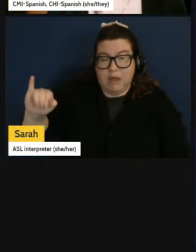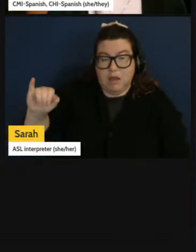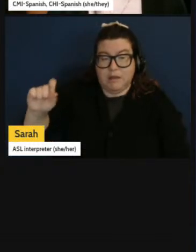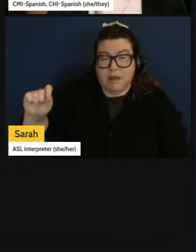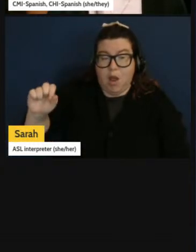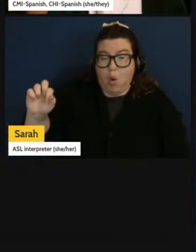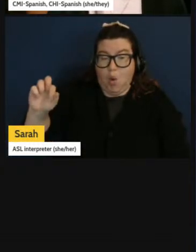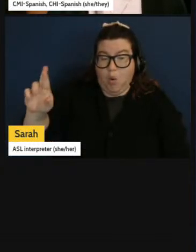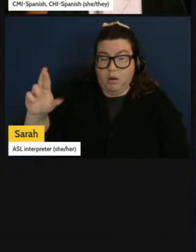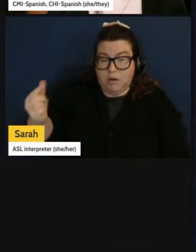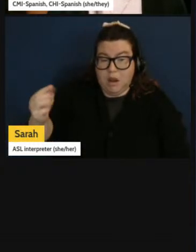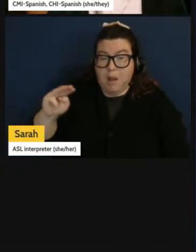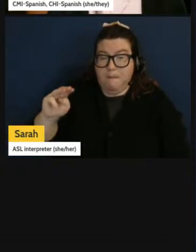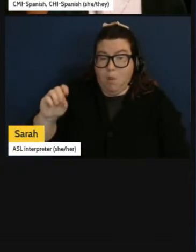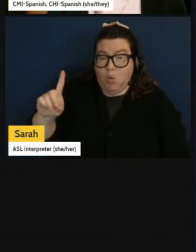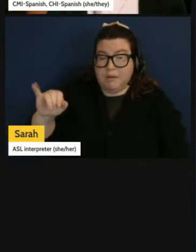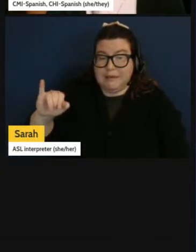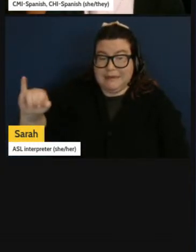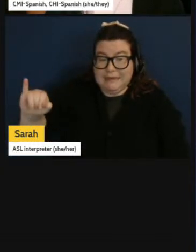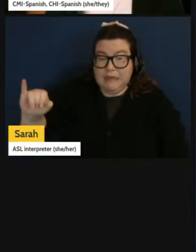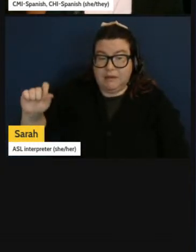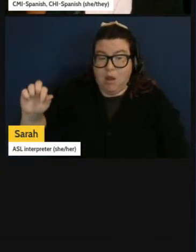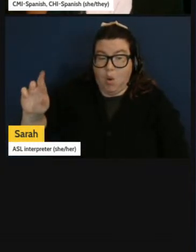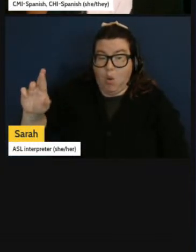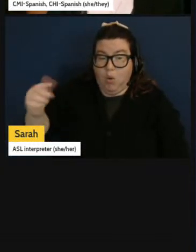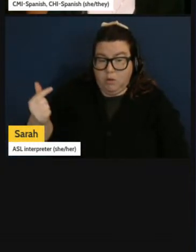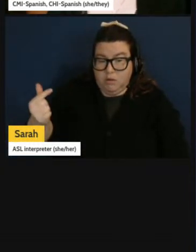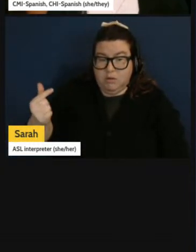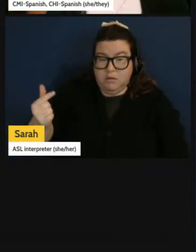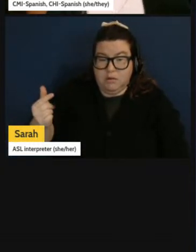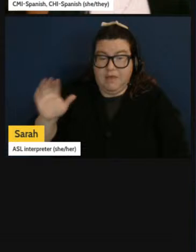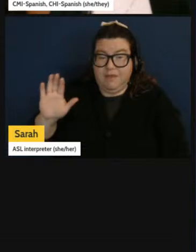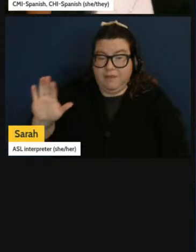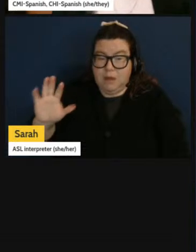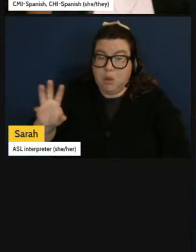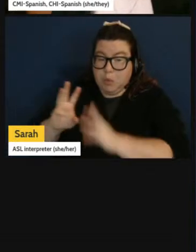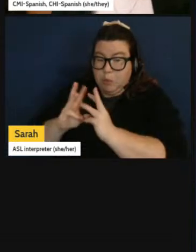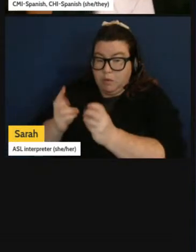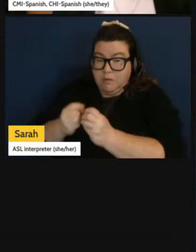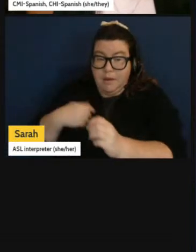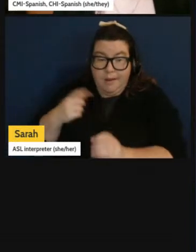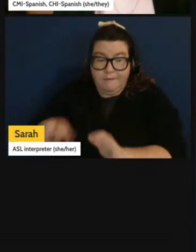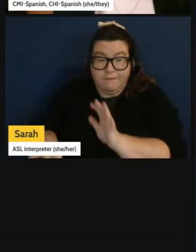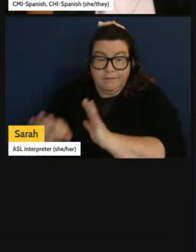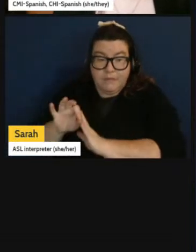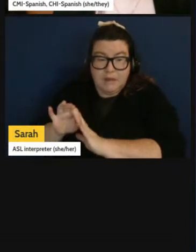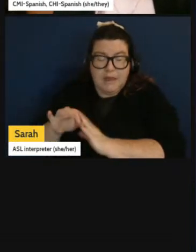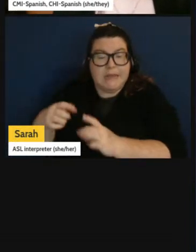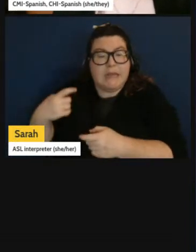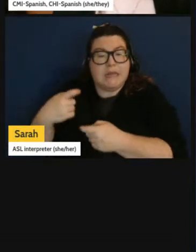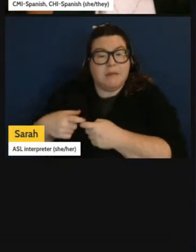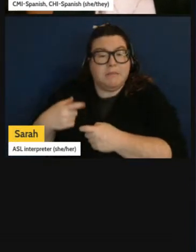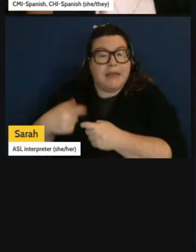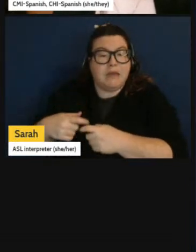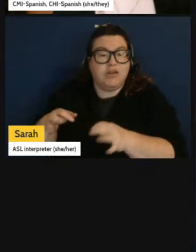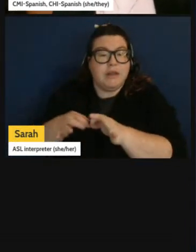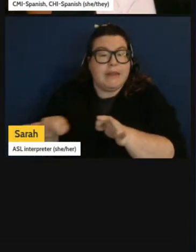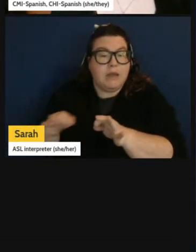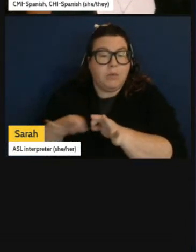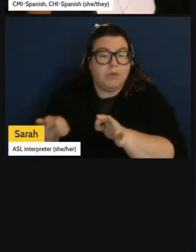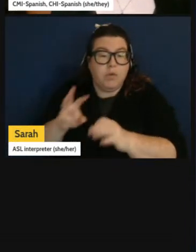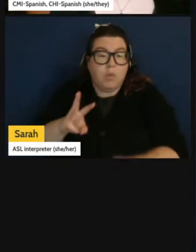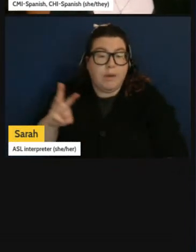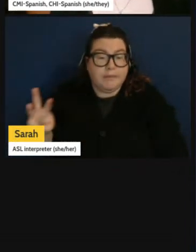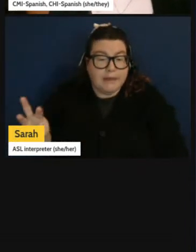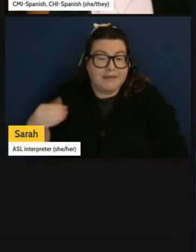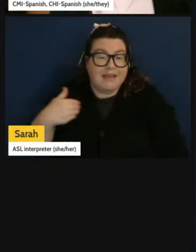MODII.org, Modi.org. And it's actually a Spanish language website, and they have a